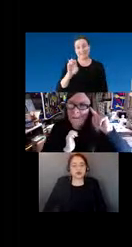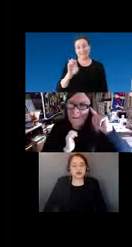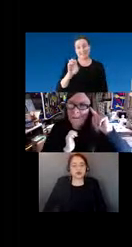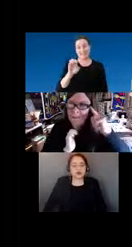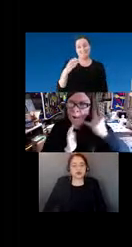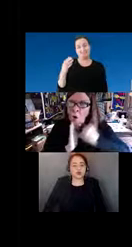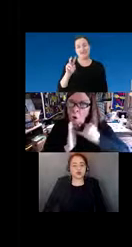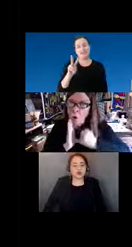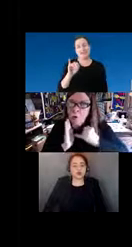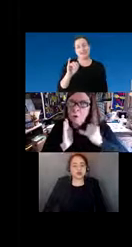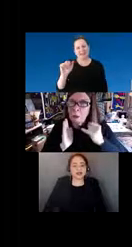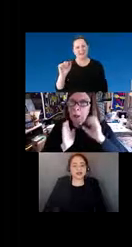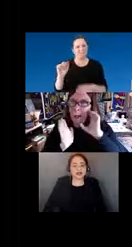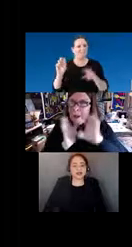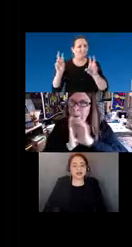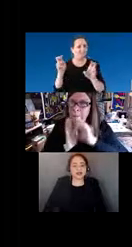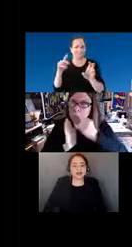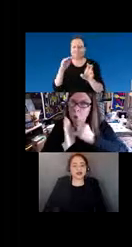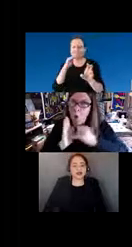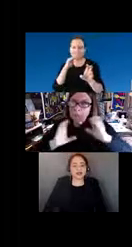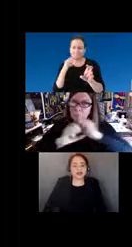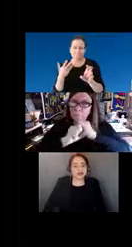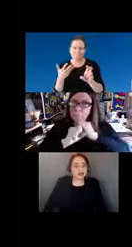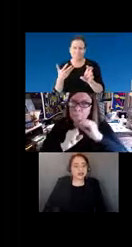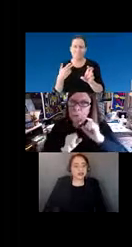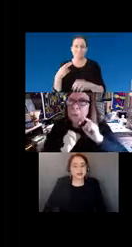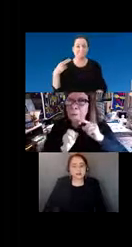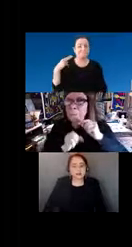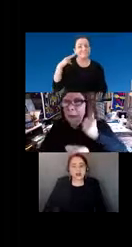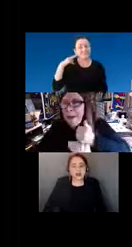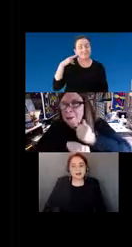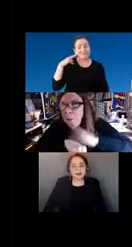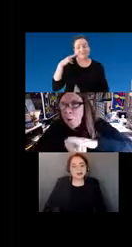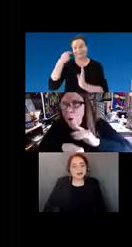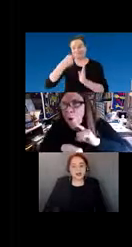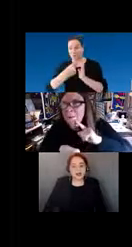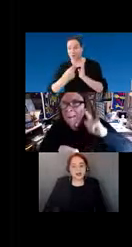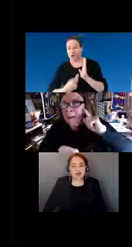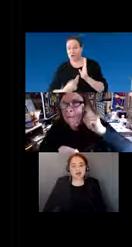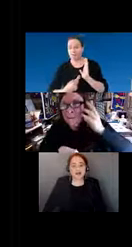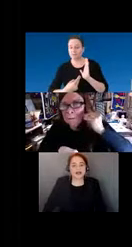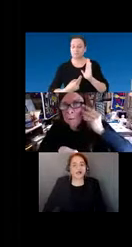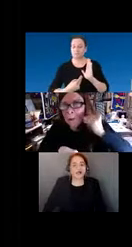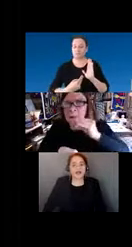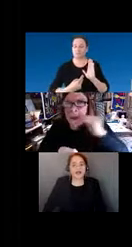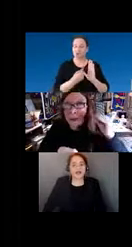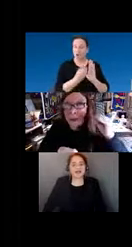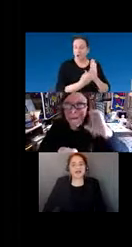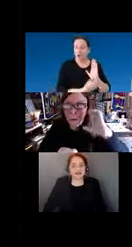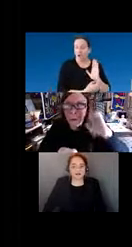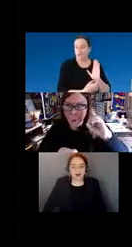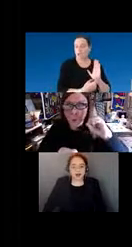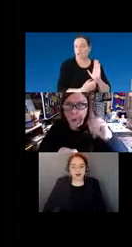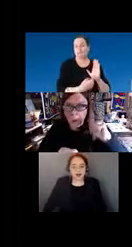which means for deaf art and artwork based on the